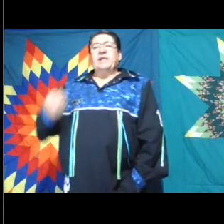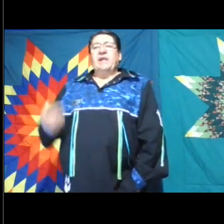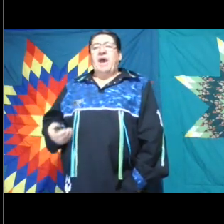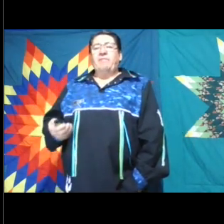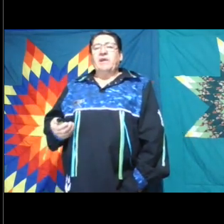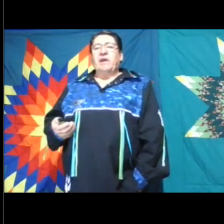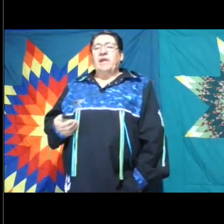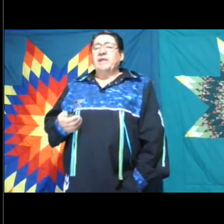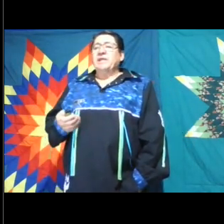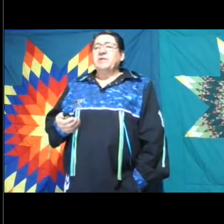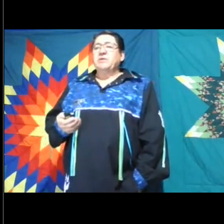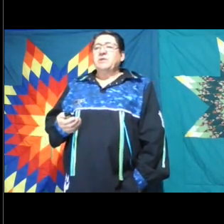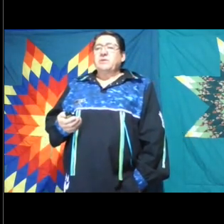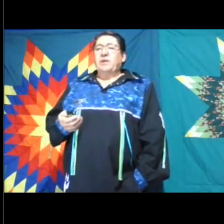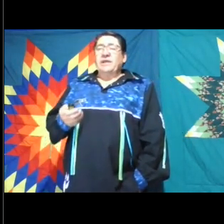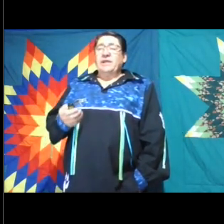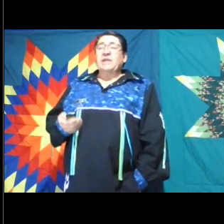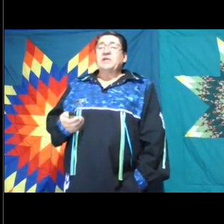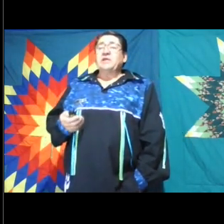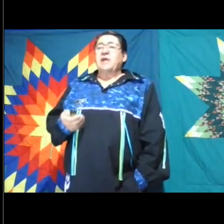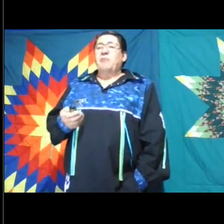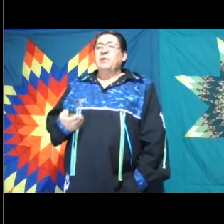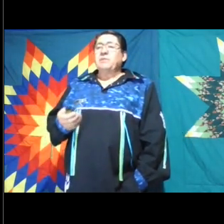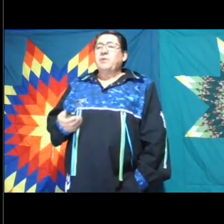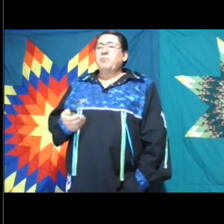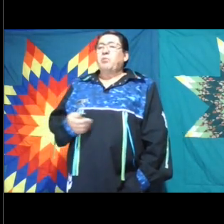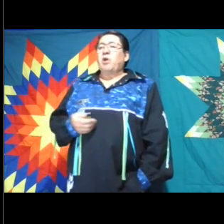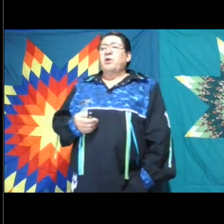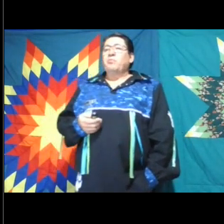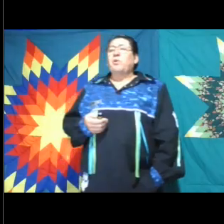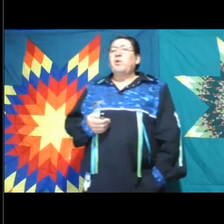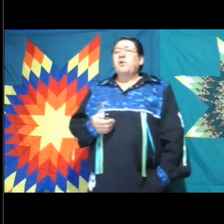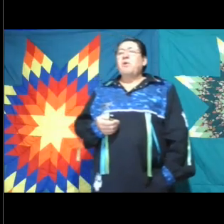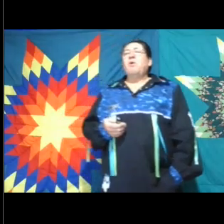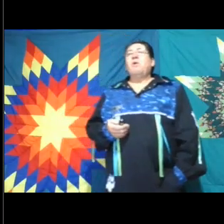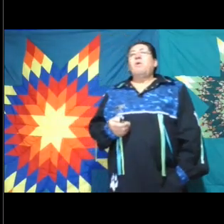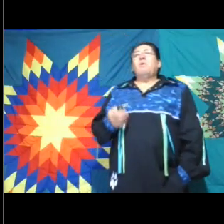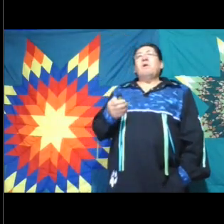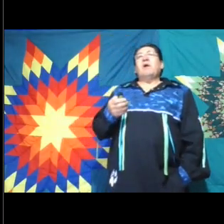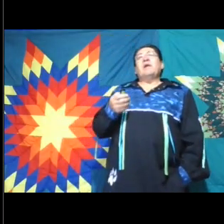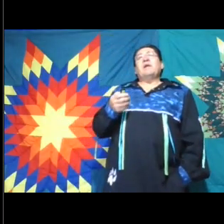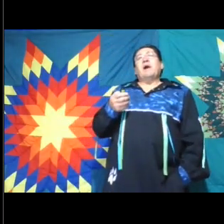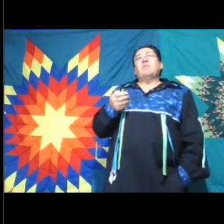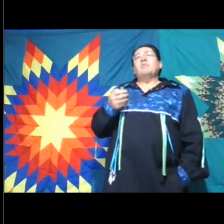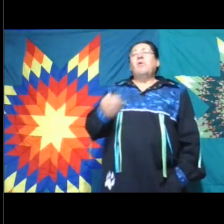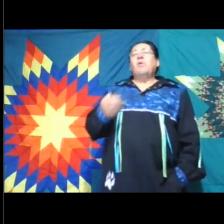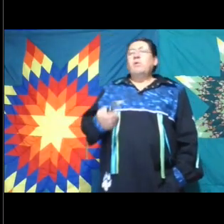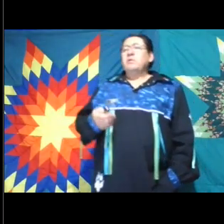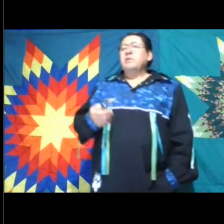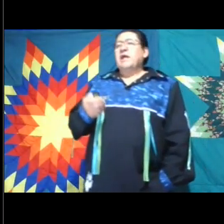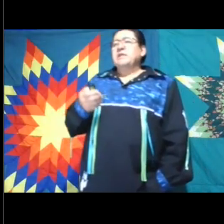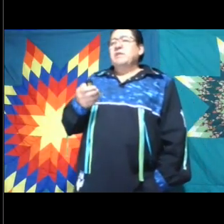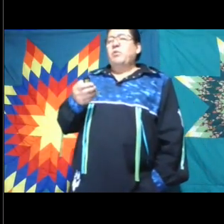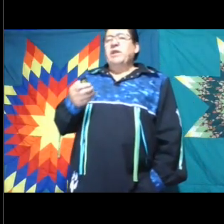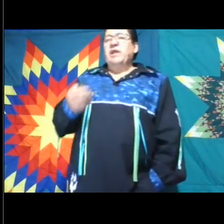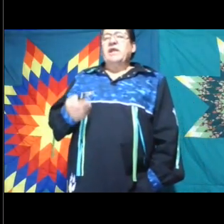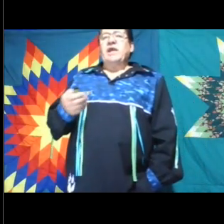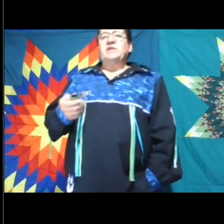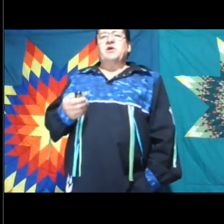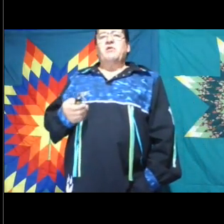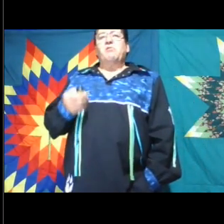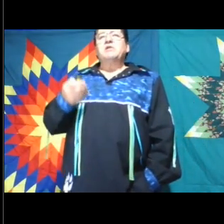in having an indigenous ombudsman brought on board, or a role that